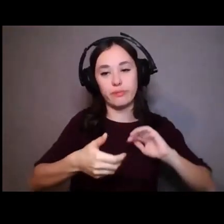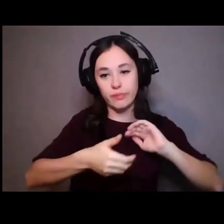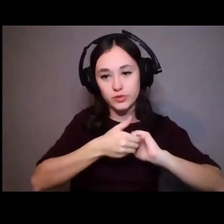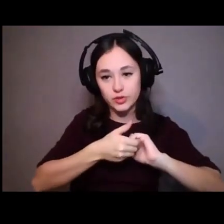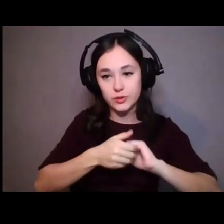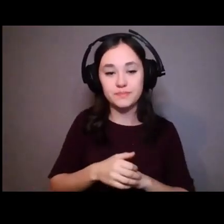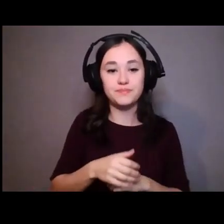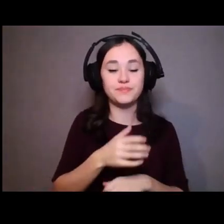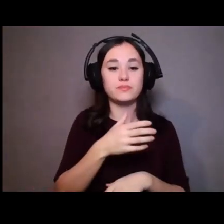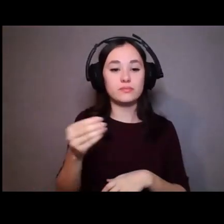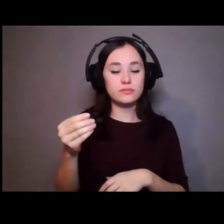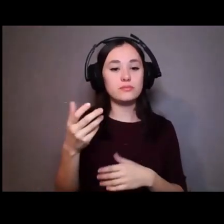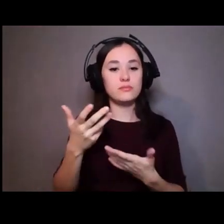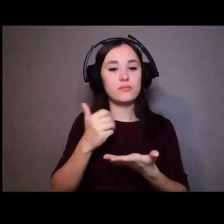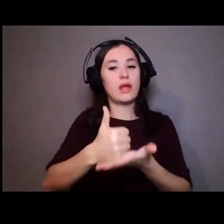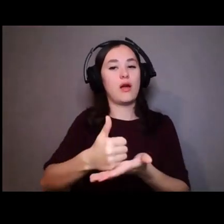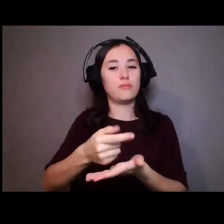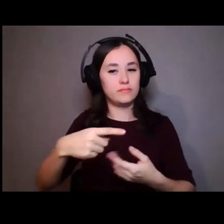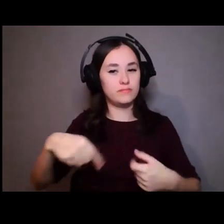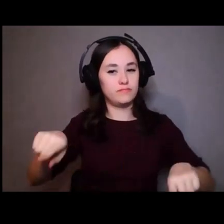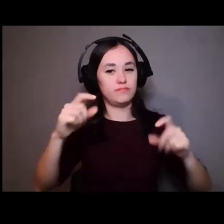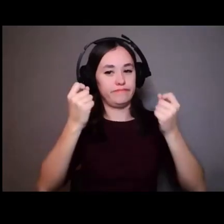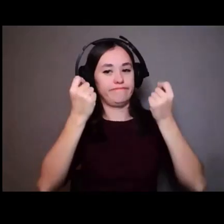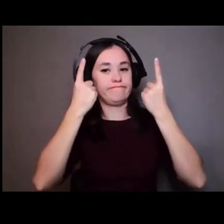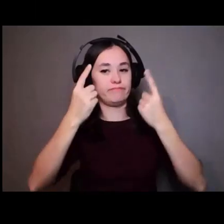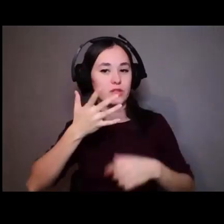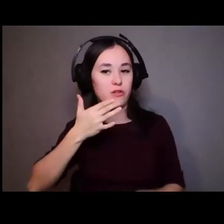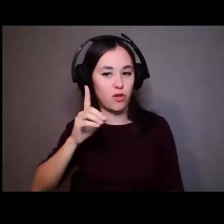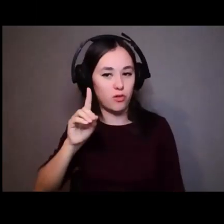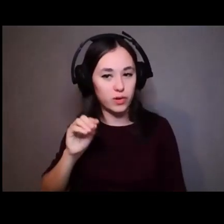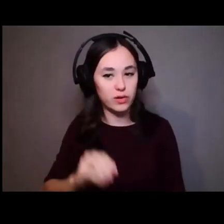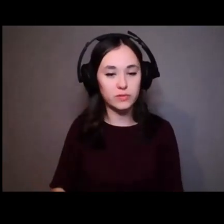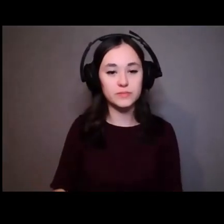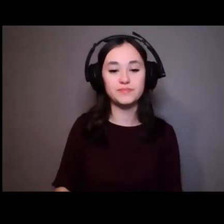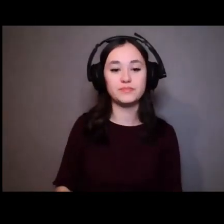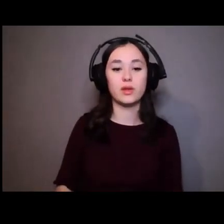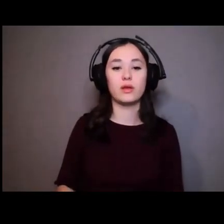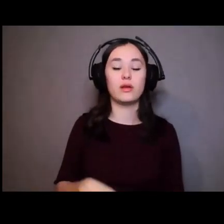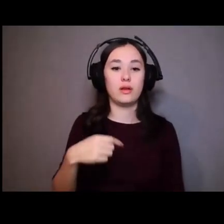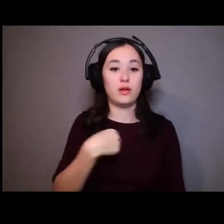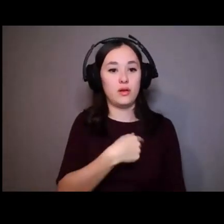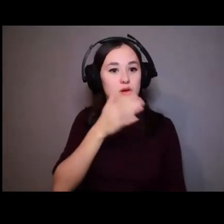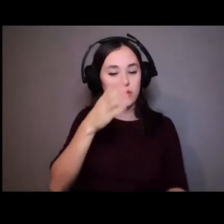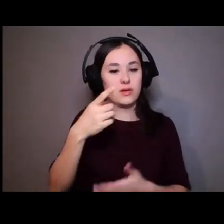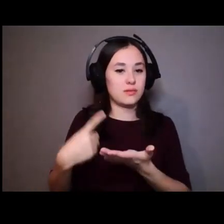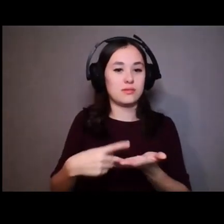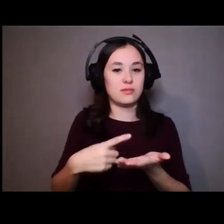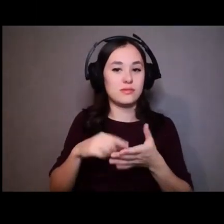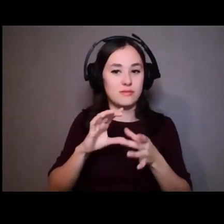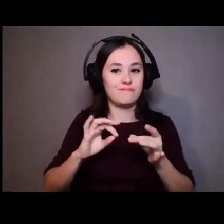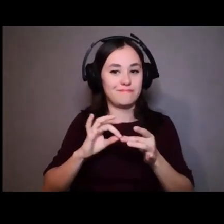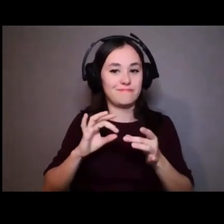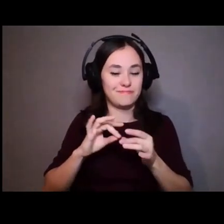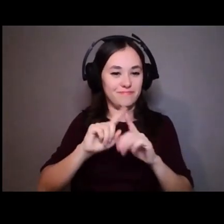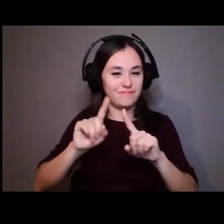in perspective here to many other states across the nation, a number of which we're going to be referencing through subsequent